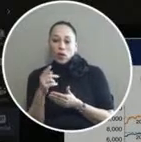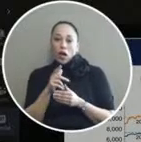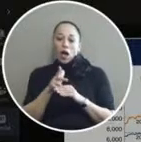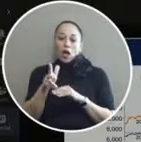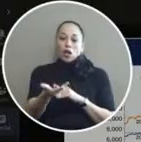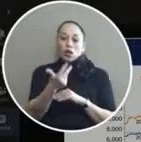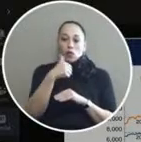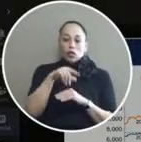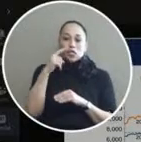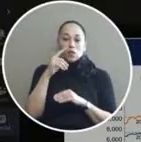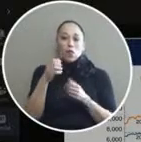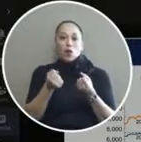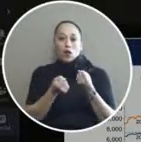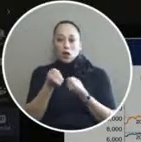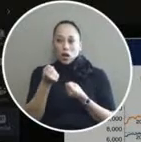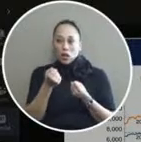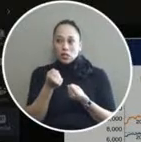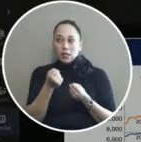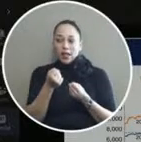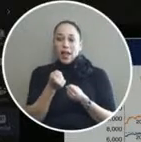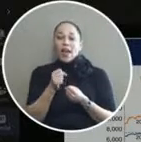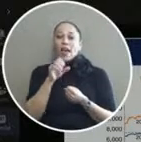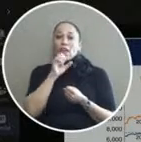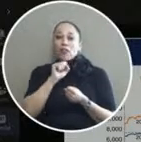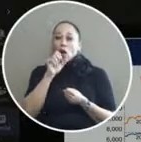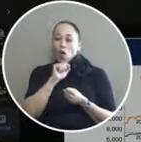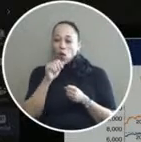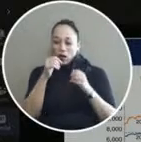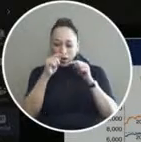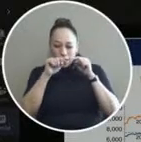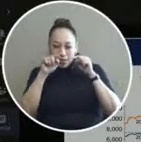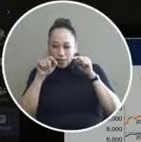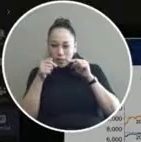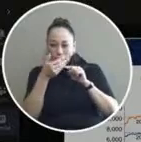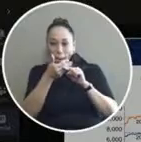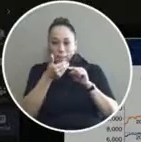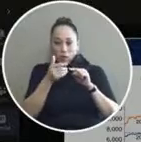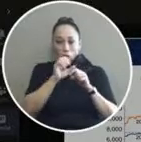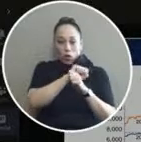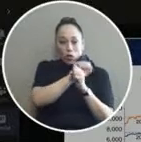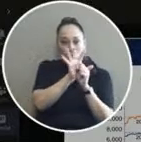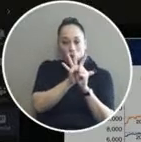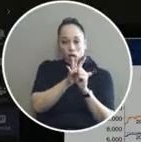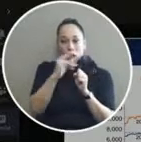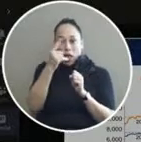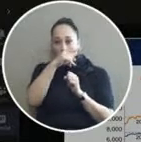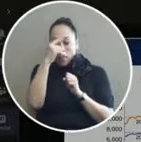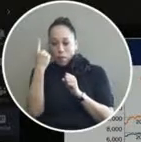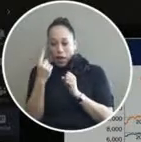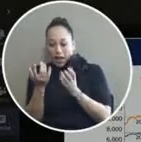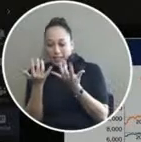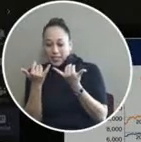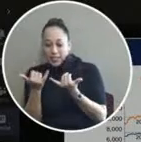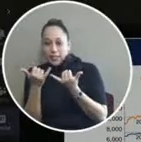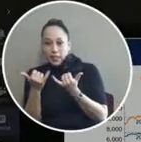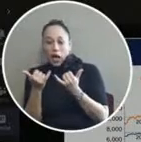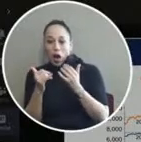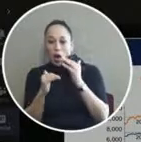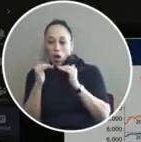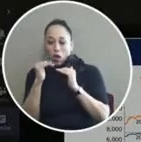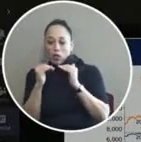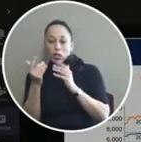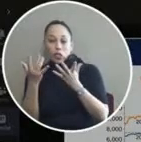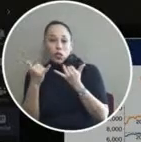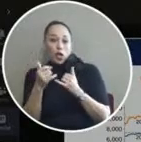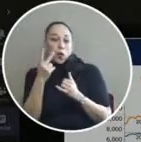crossings for vehicles. The orange line is the average pre-COVID-19 level. The black line is current levels today. So